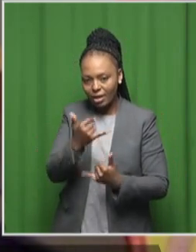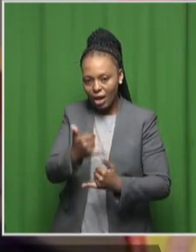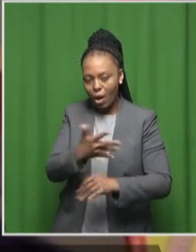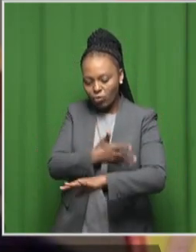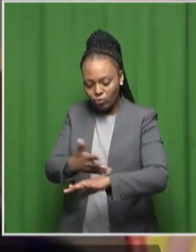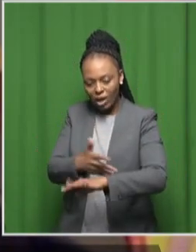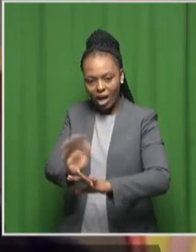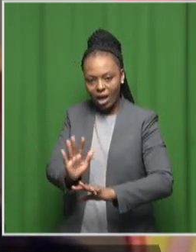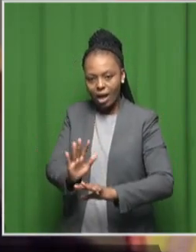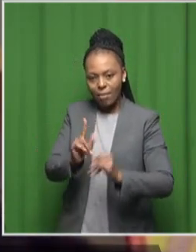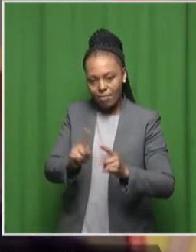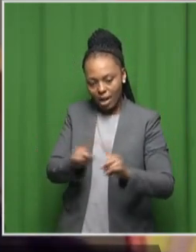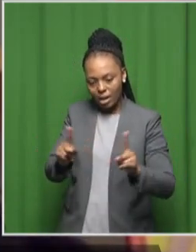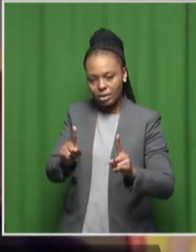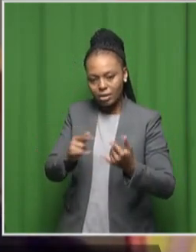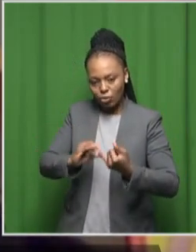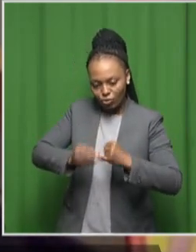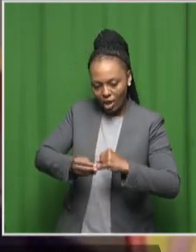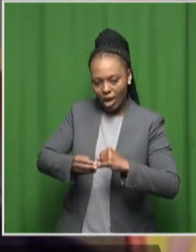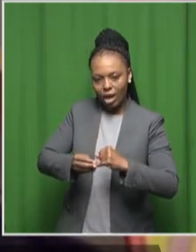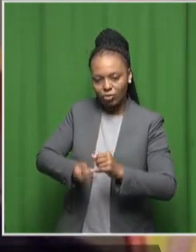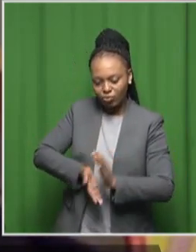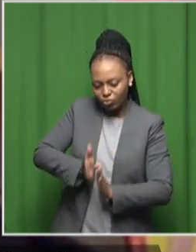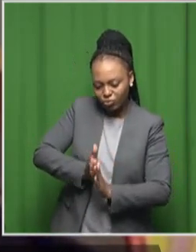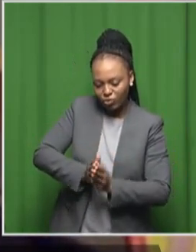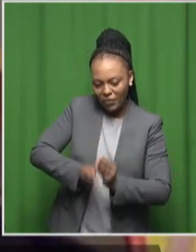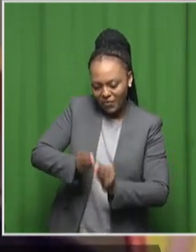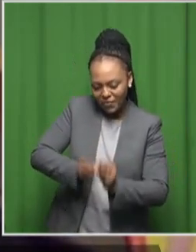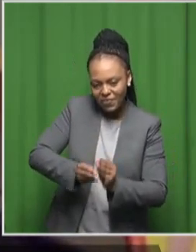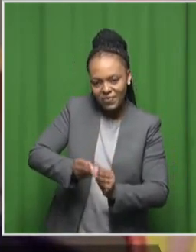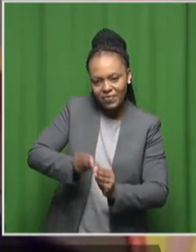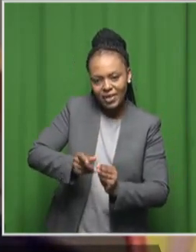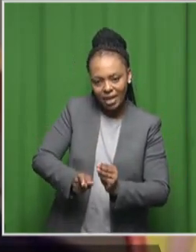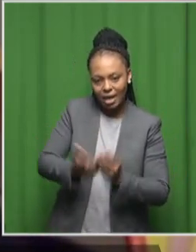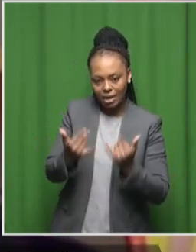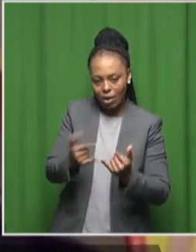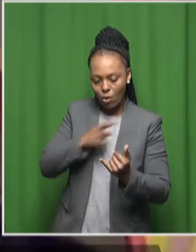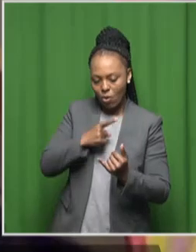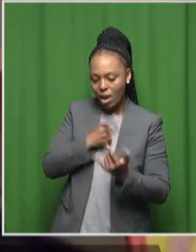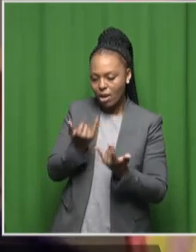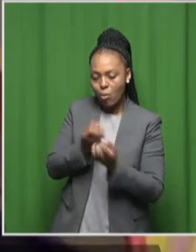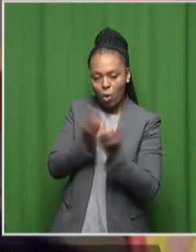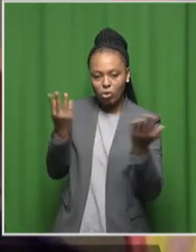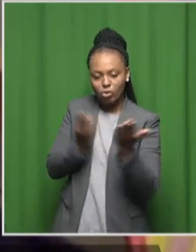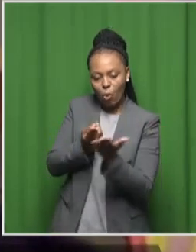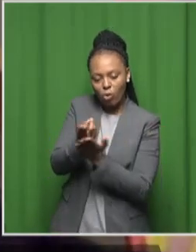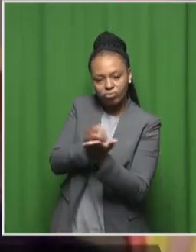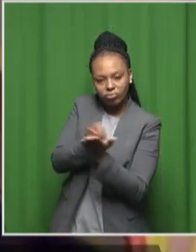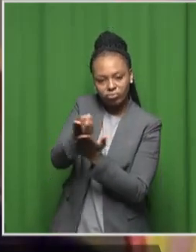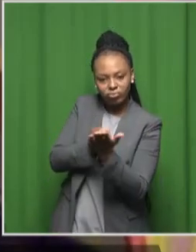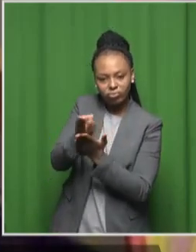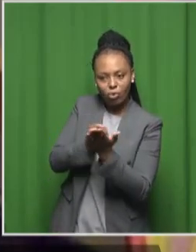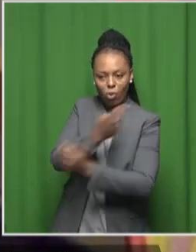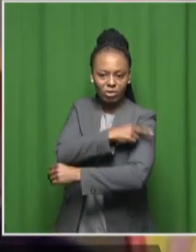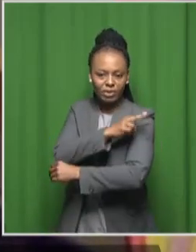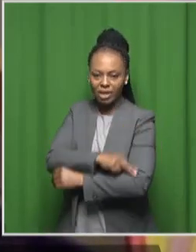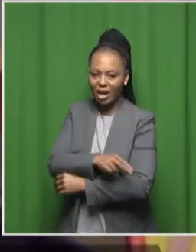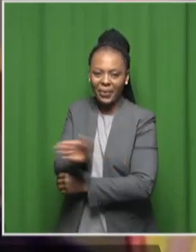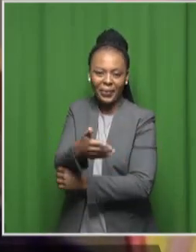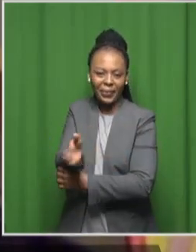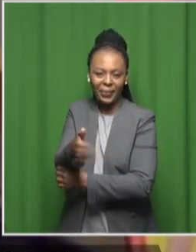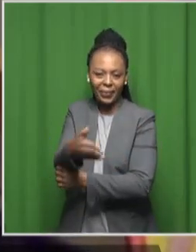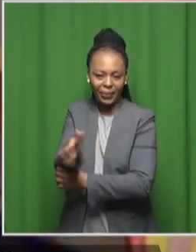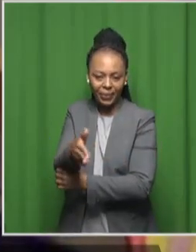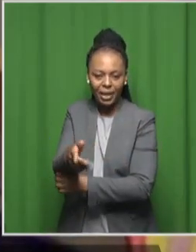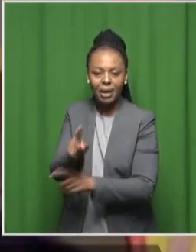uterus. So in hospitals that don't have an interventional radiologist available, this is the only alternative that they have to save